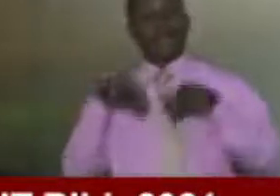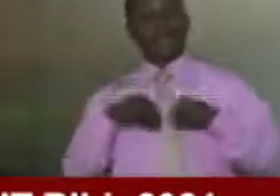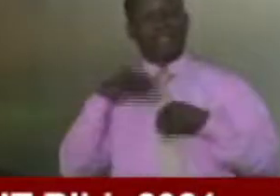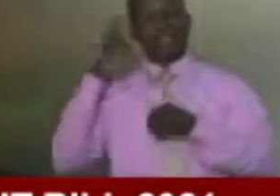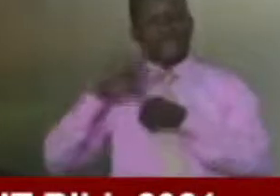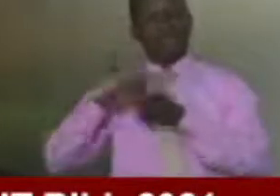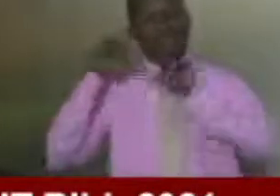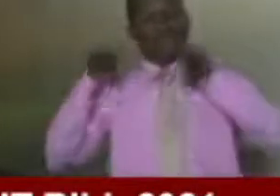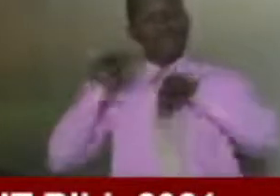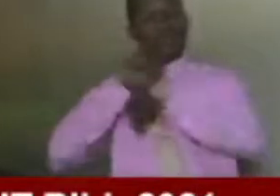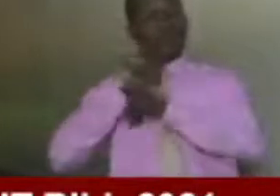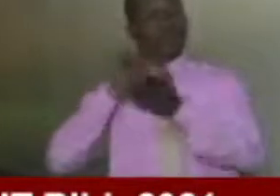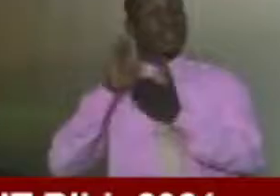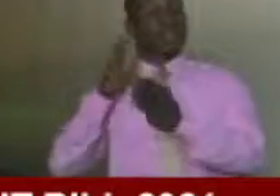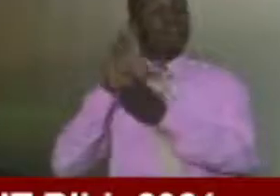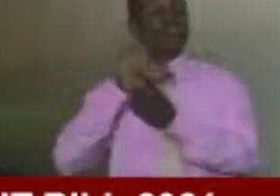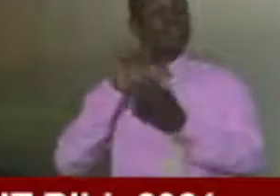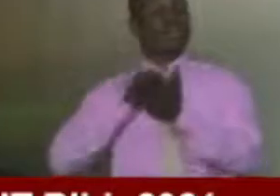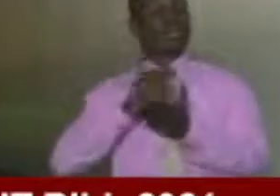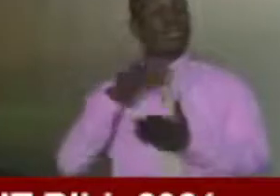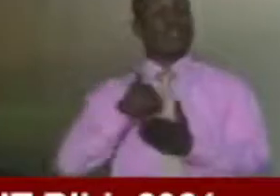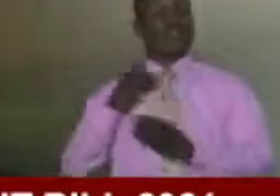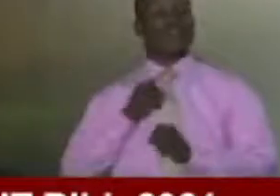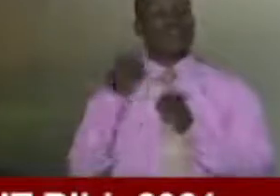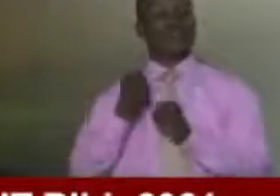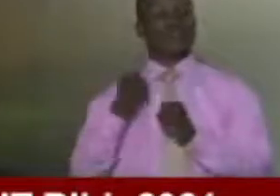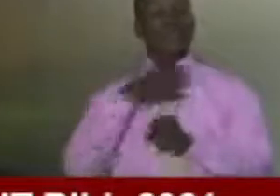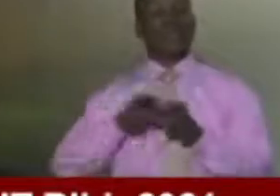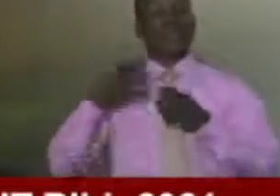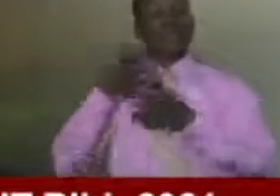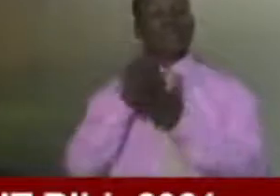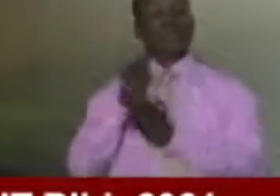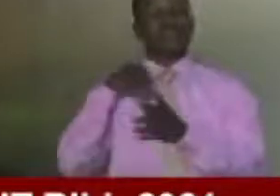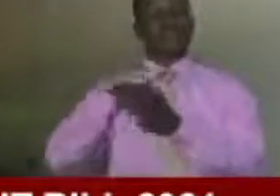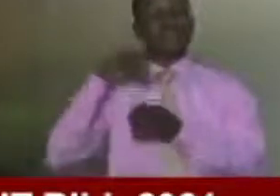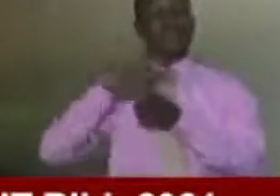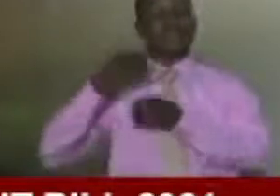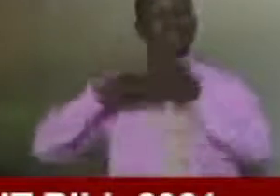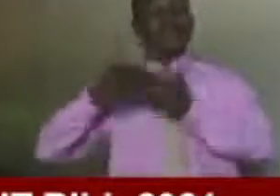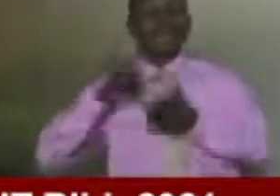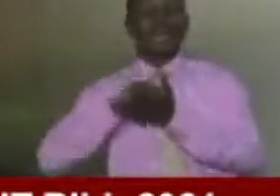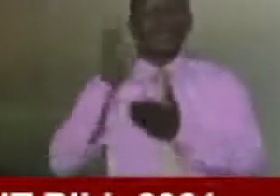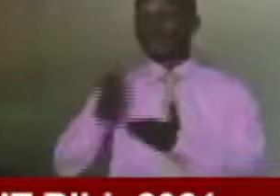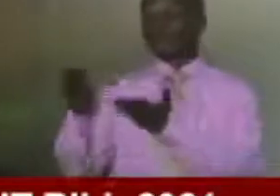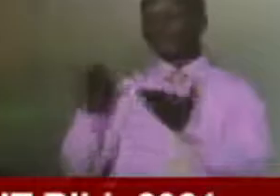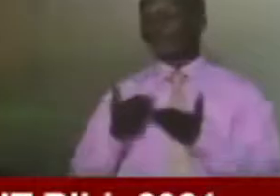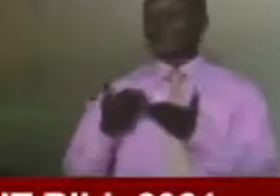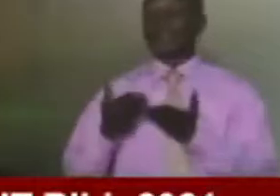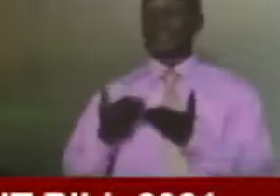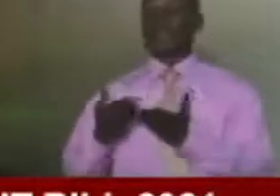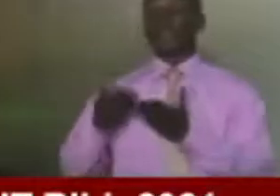framework that ensures that their confidence and trust in the electoral process is guaranteed, that will trigger them to